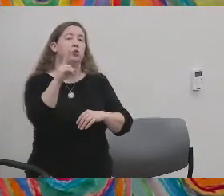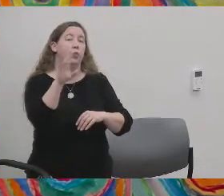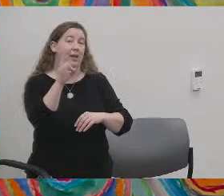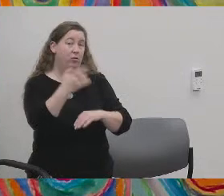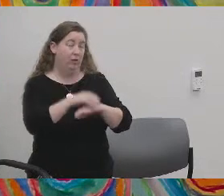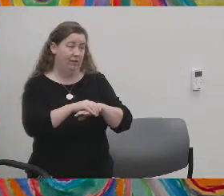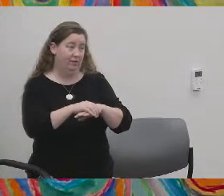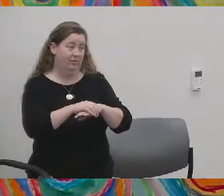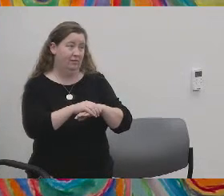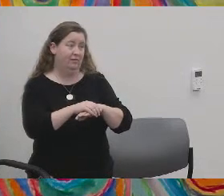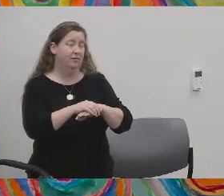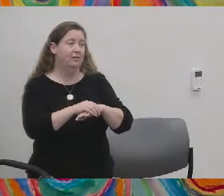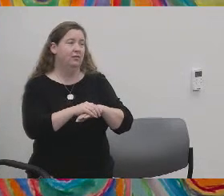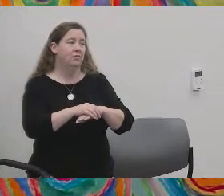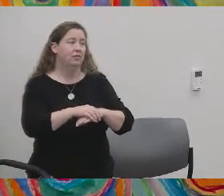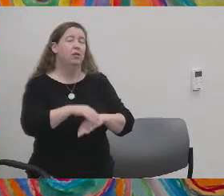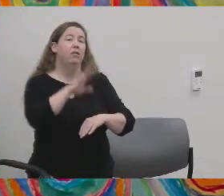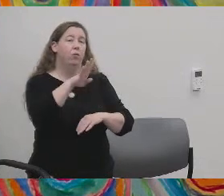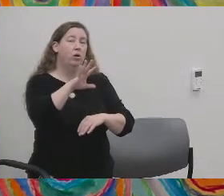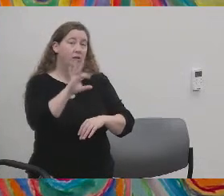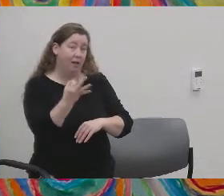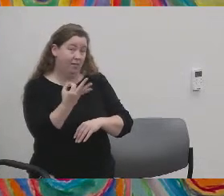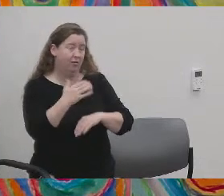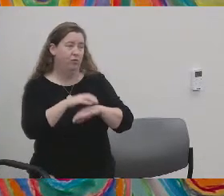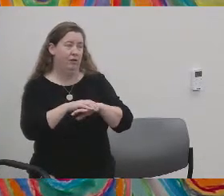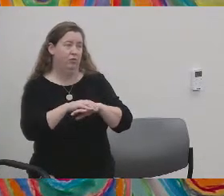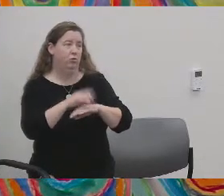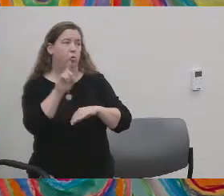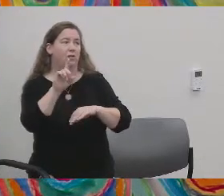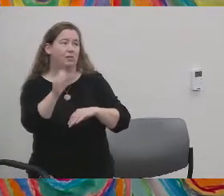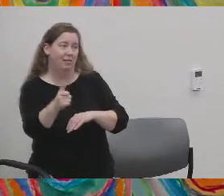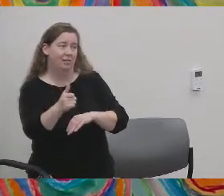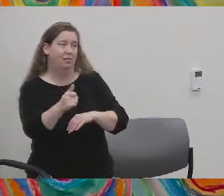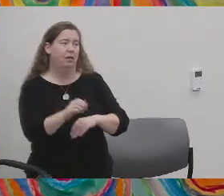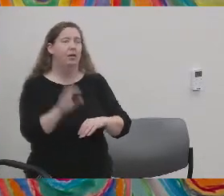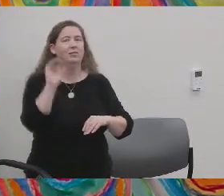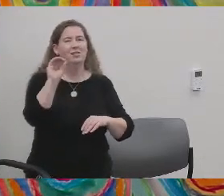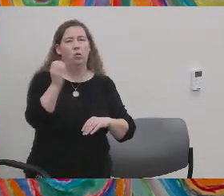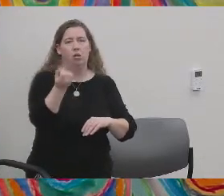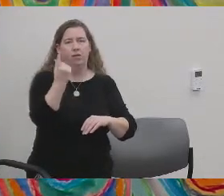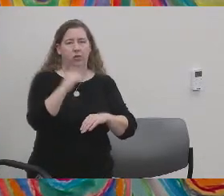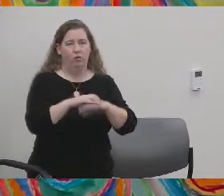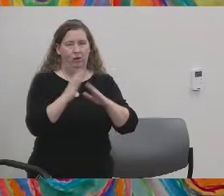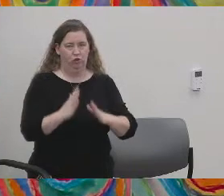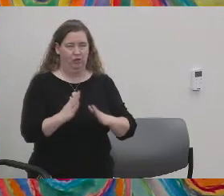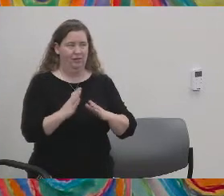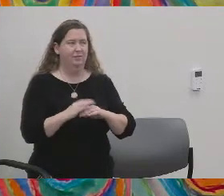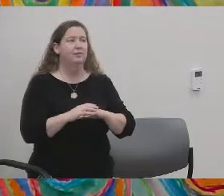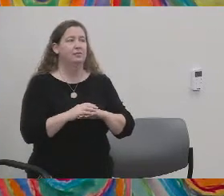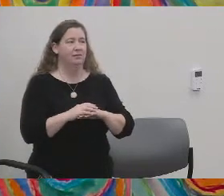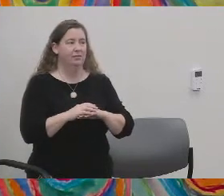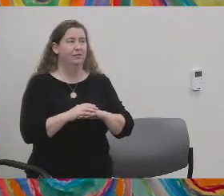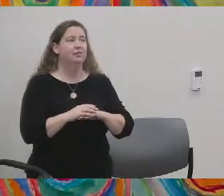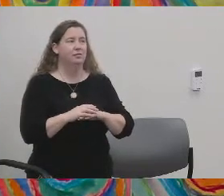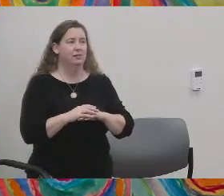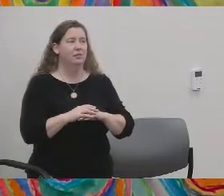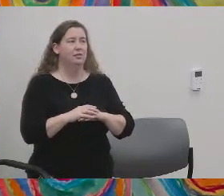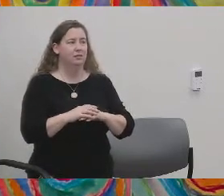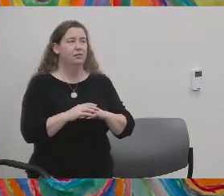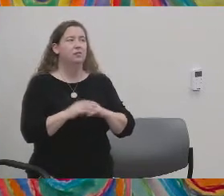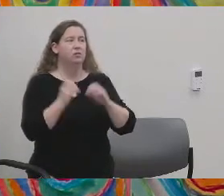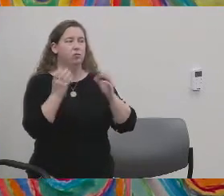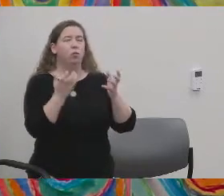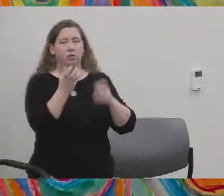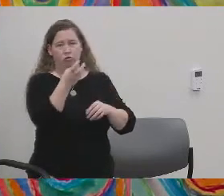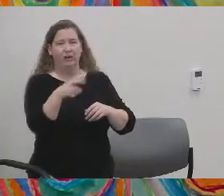graders, 4 9th graders, 1 10th, and 0 11th. So there's nothing like